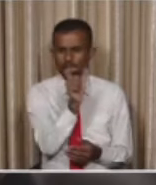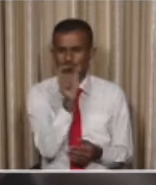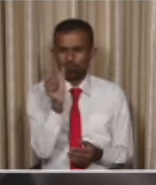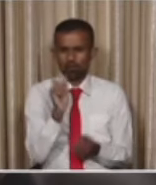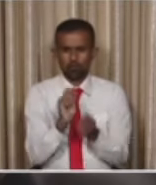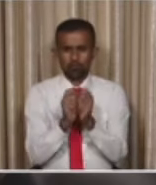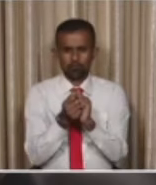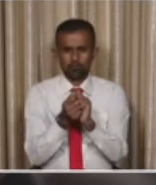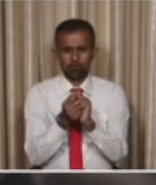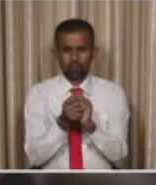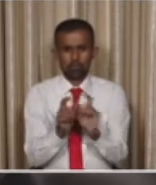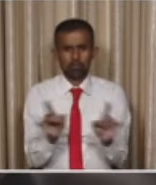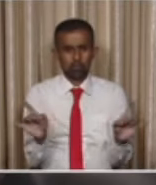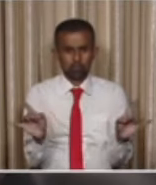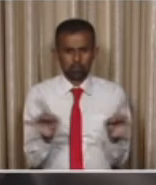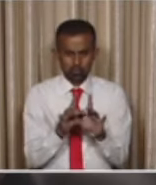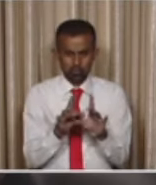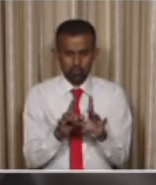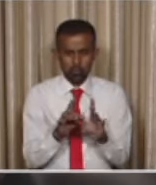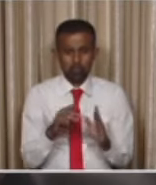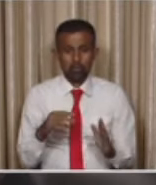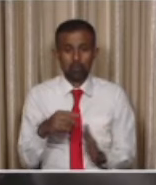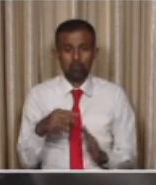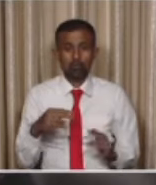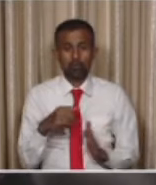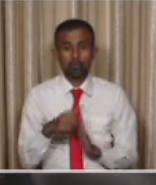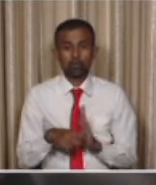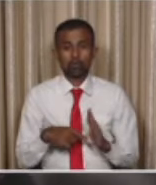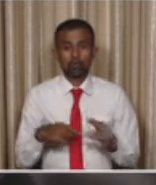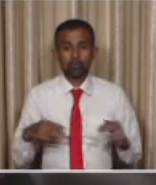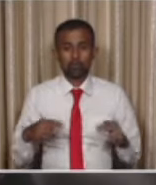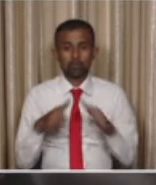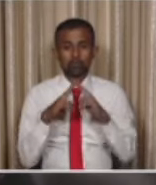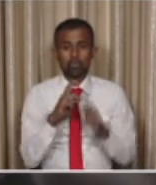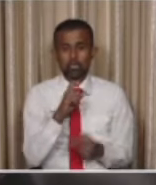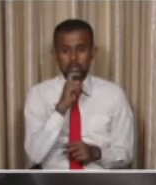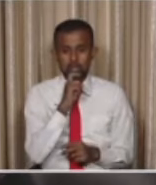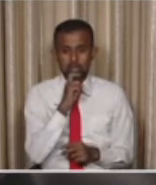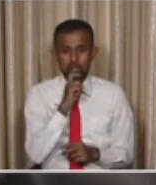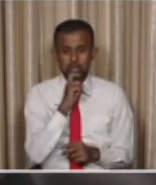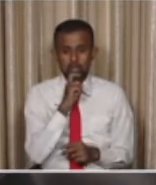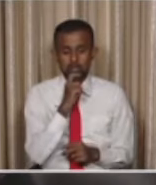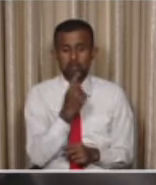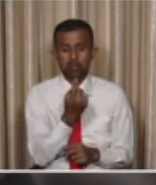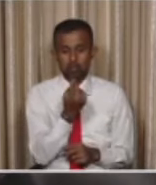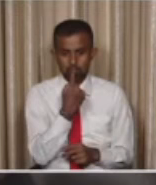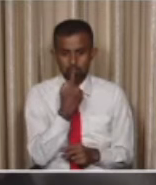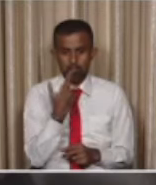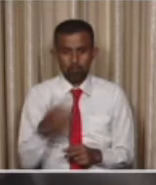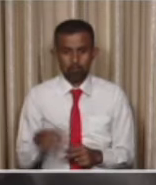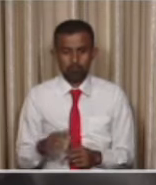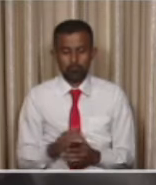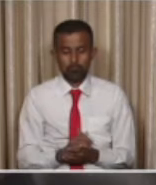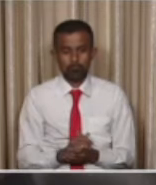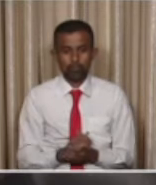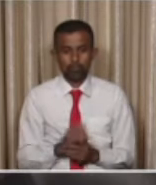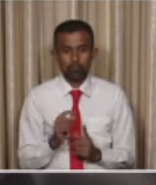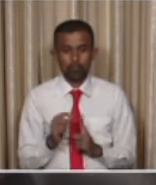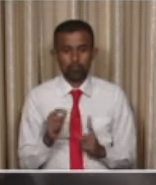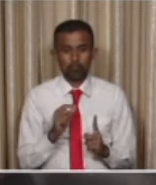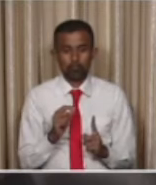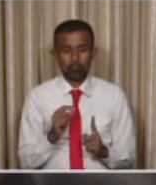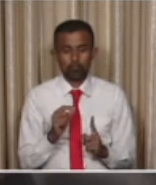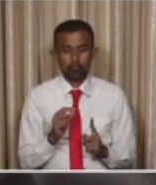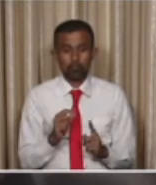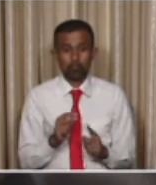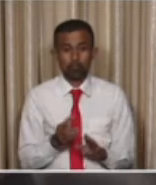itself suggested, that it could be passed with a simple majority. Thereafter, the bill was taken